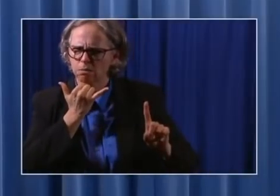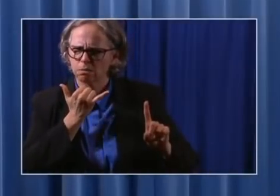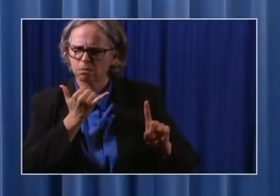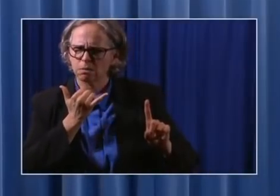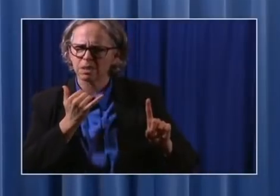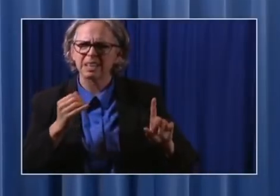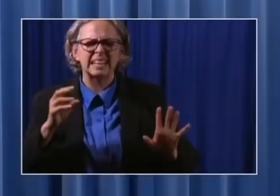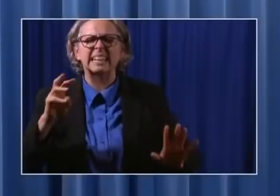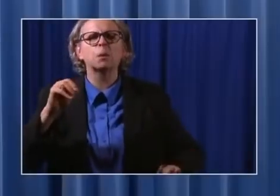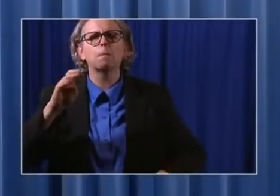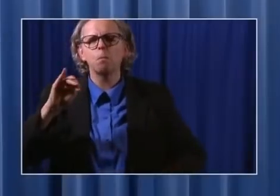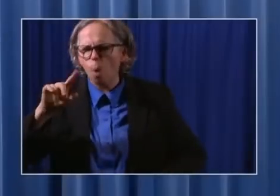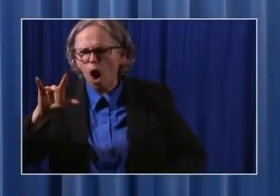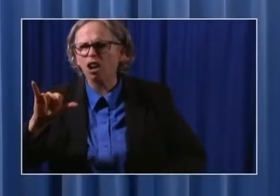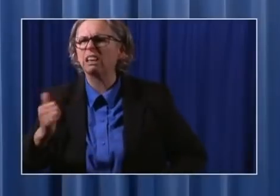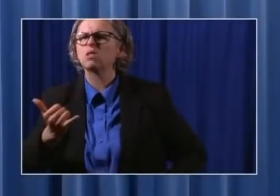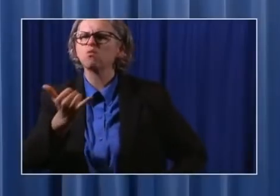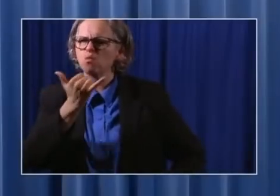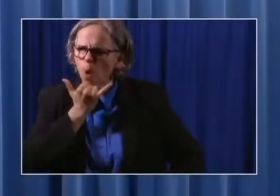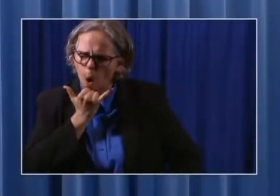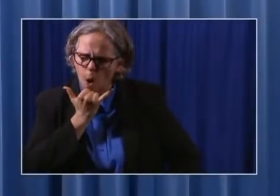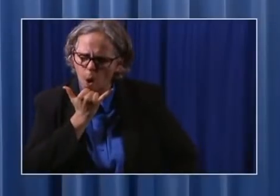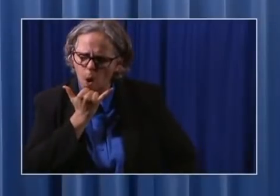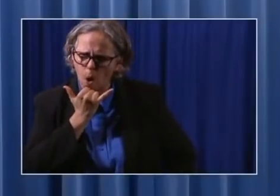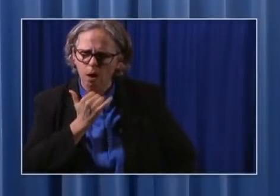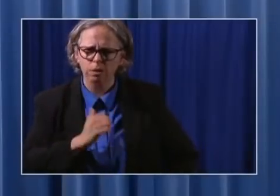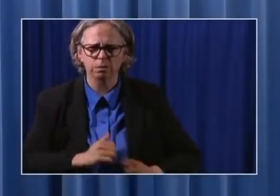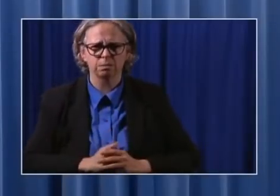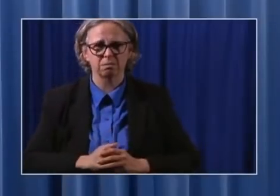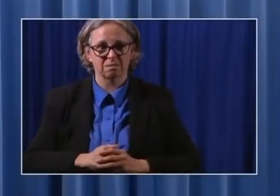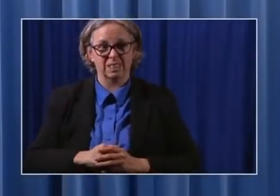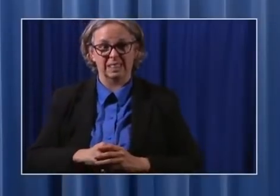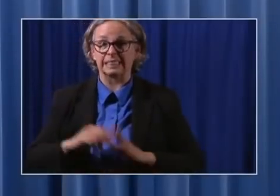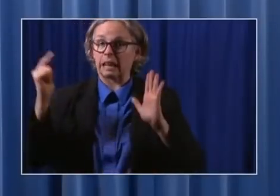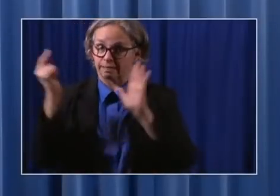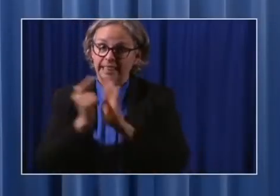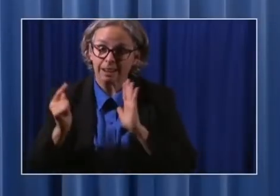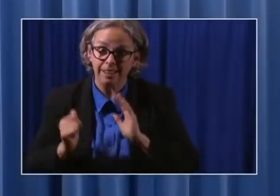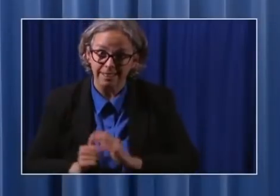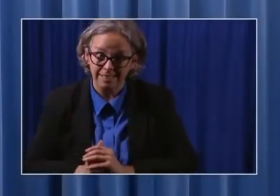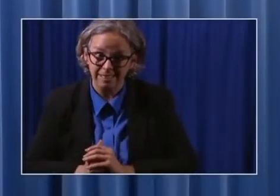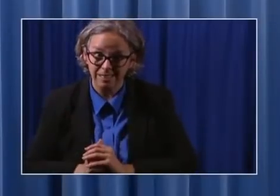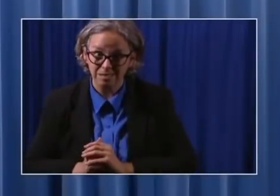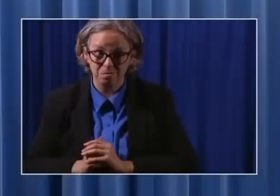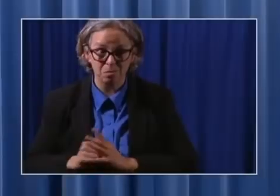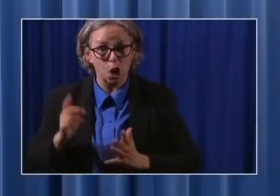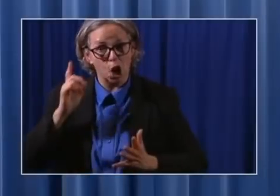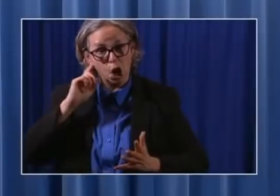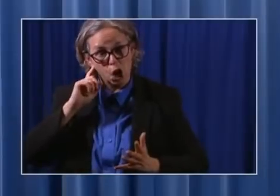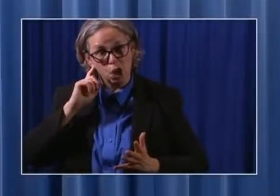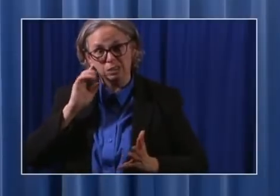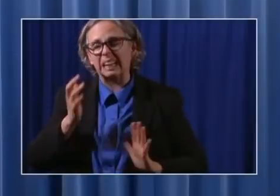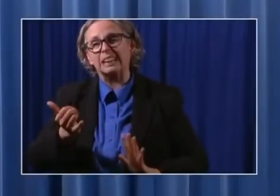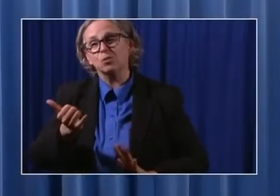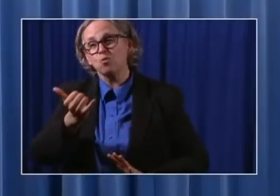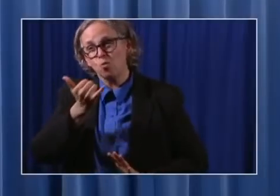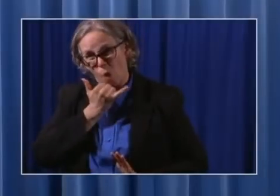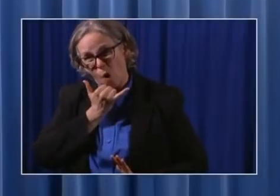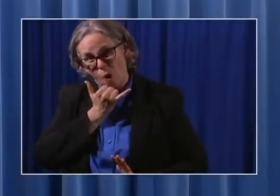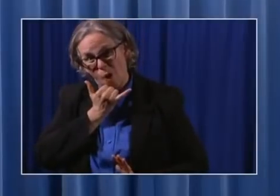the legality of it. You heard what the U.S. Attorney said. But it's wrong. This conduct is